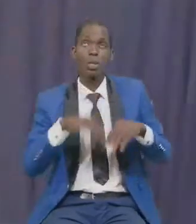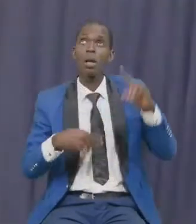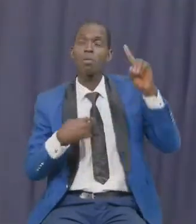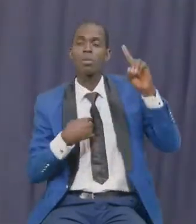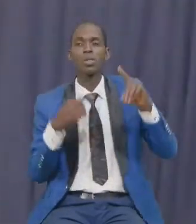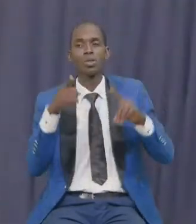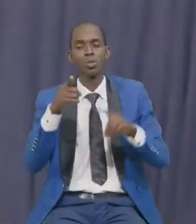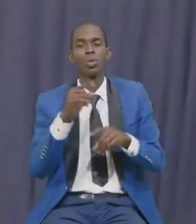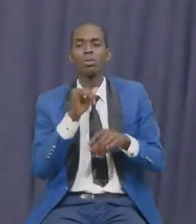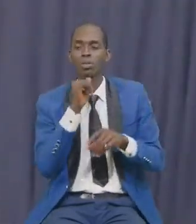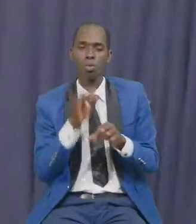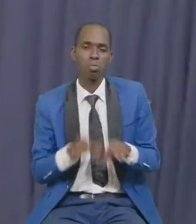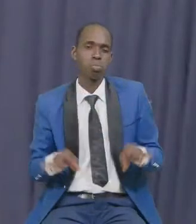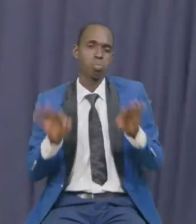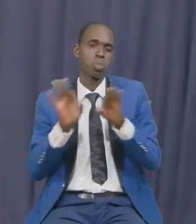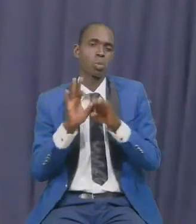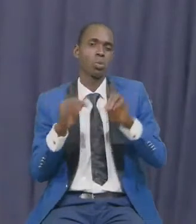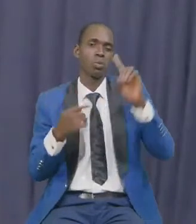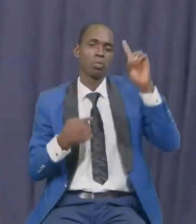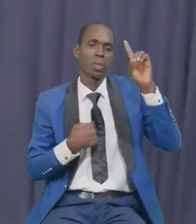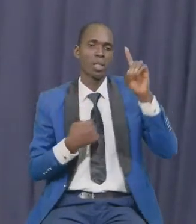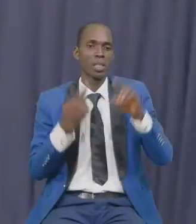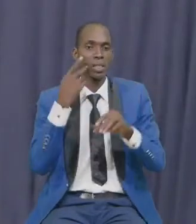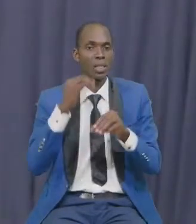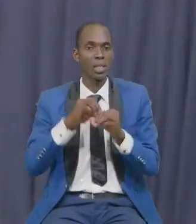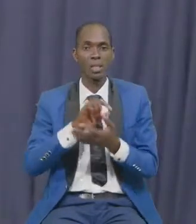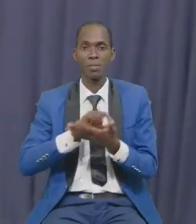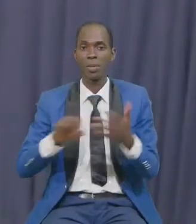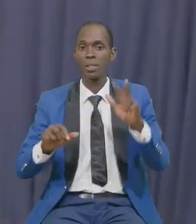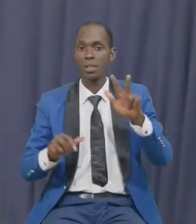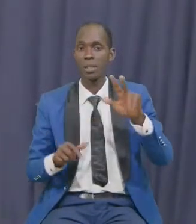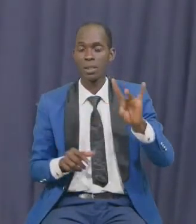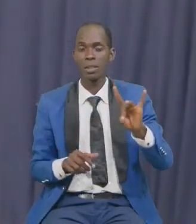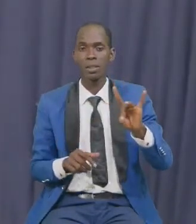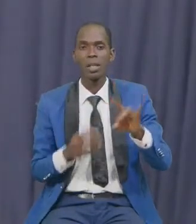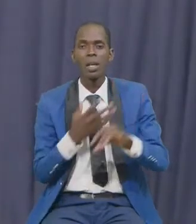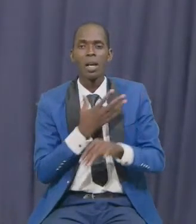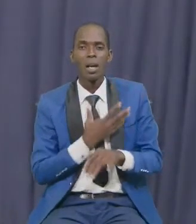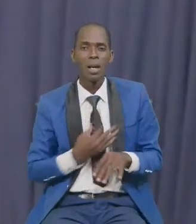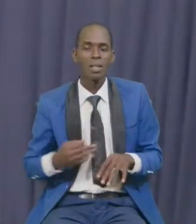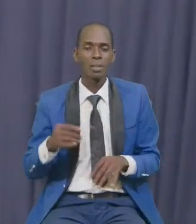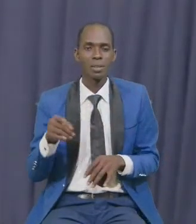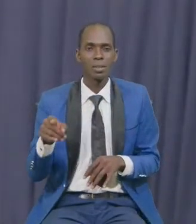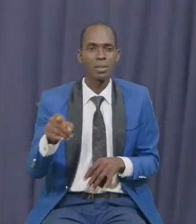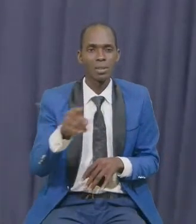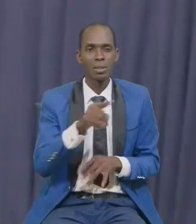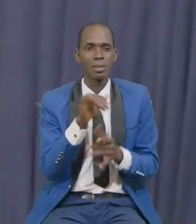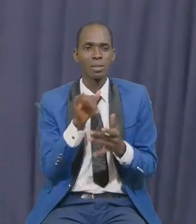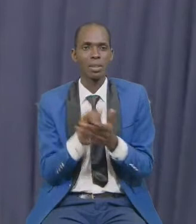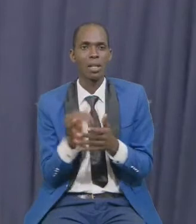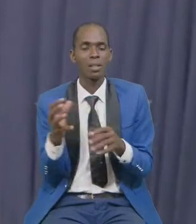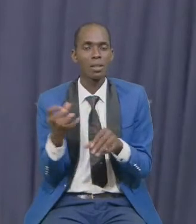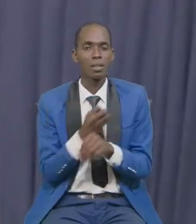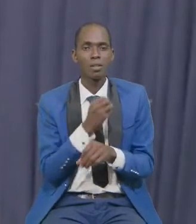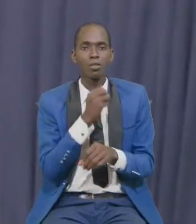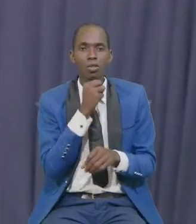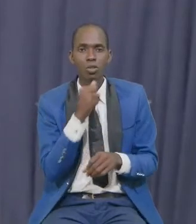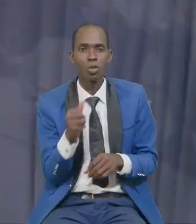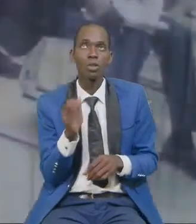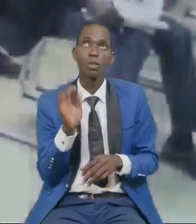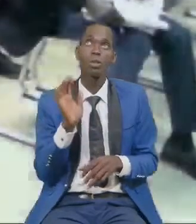it tells us in verse 38, and he that taketh not his